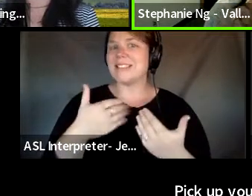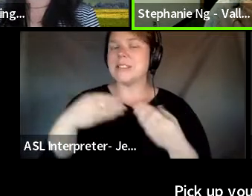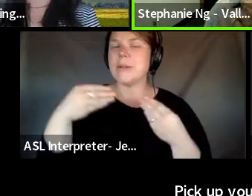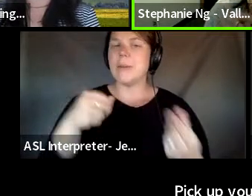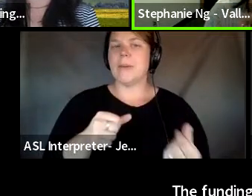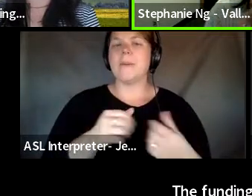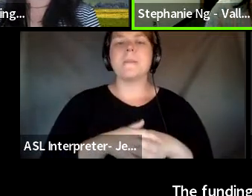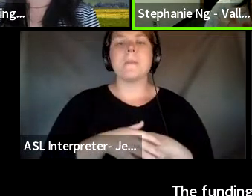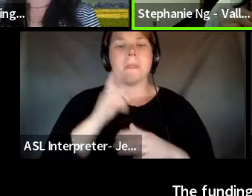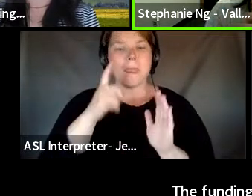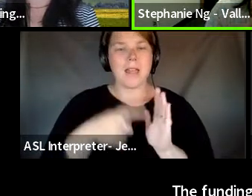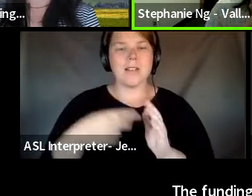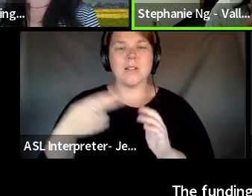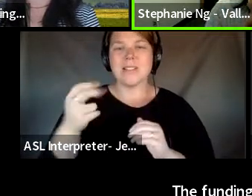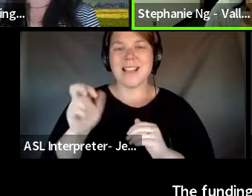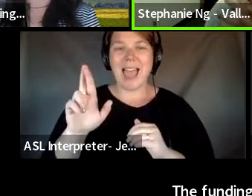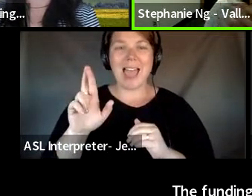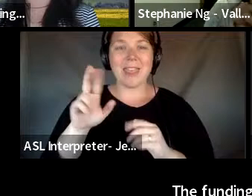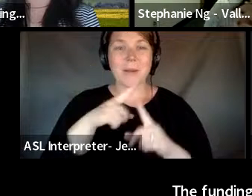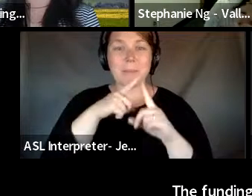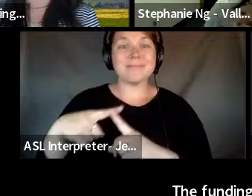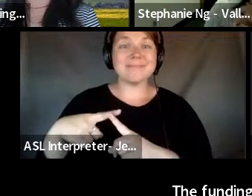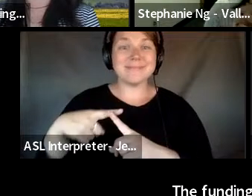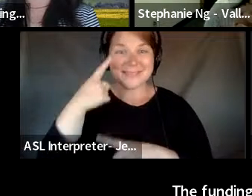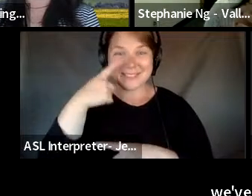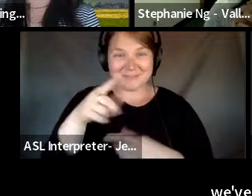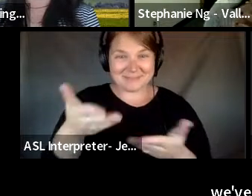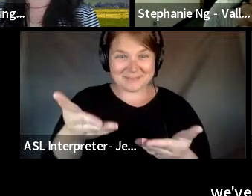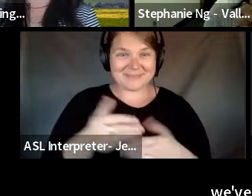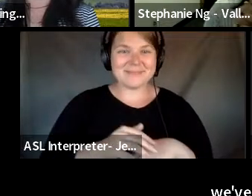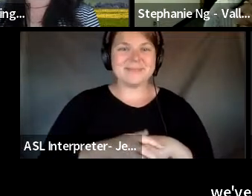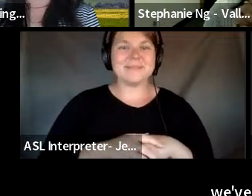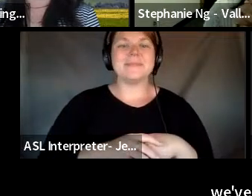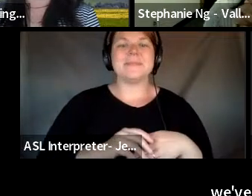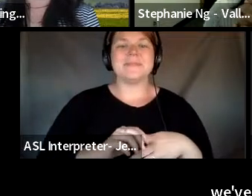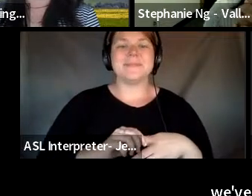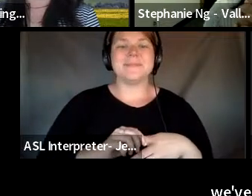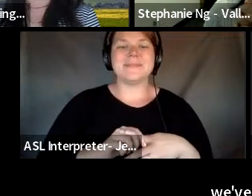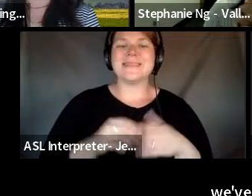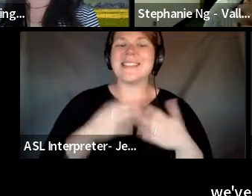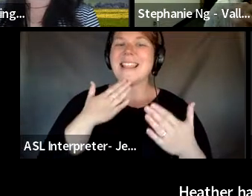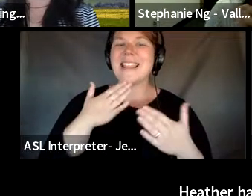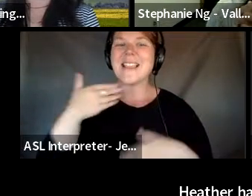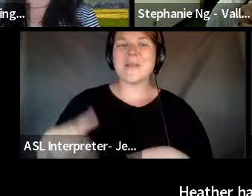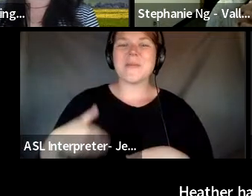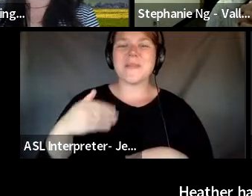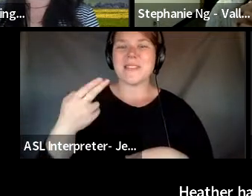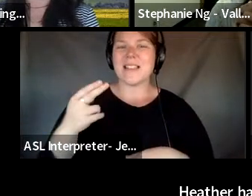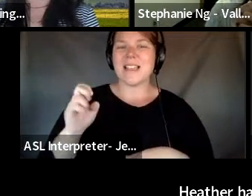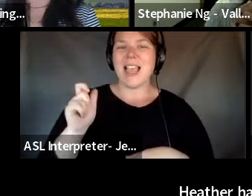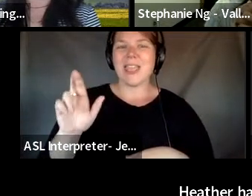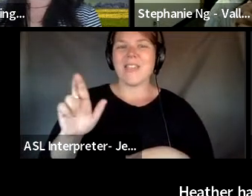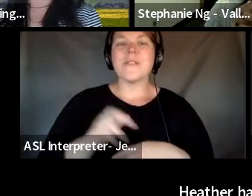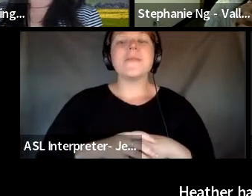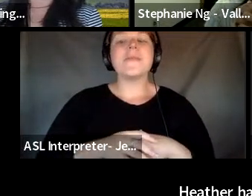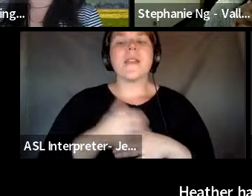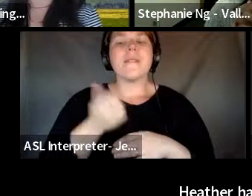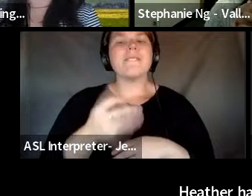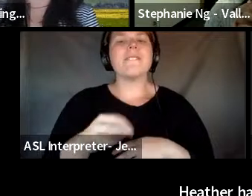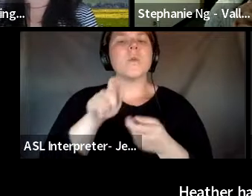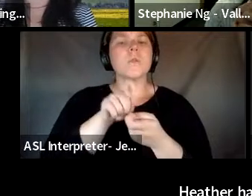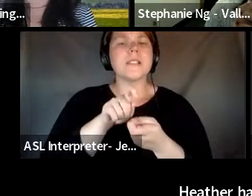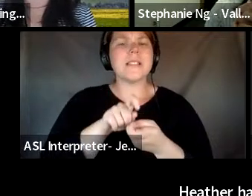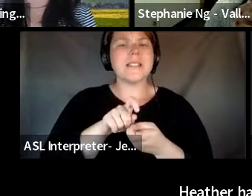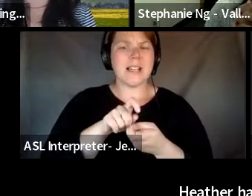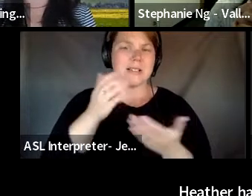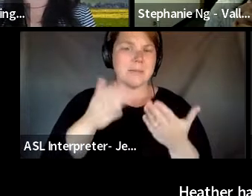I see Heather has unmuted, so feel free to jump in, Heather. I do. Thank you, Steph. This is Heather. Just a couple of details that you may